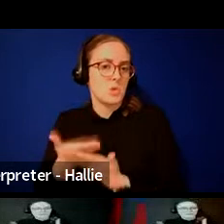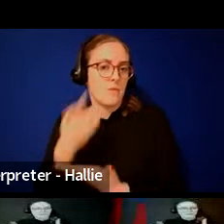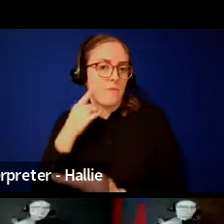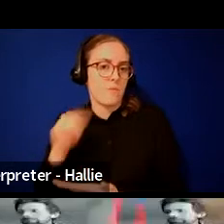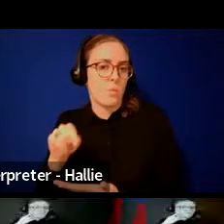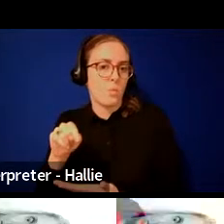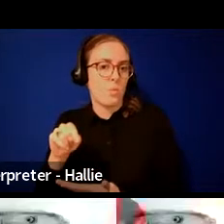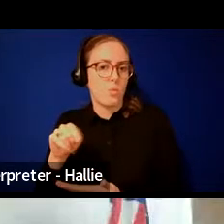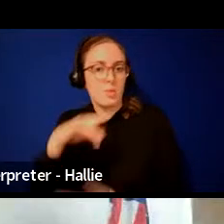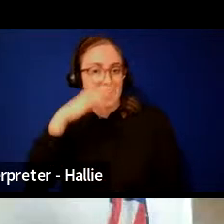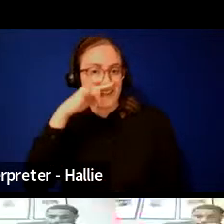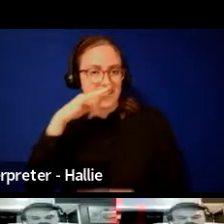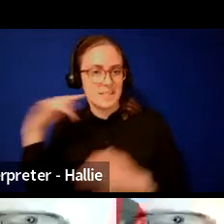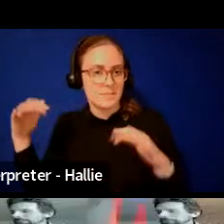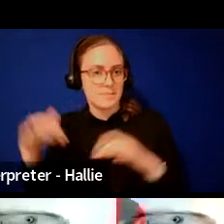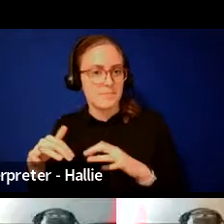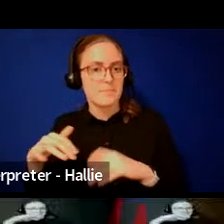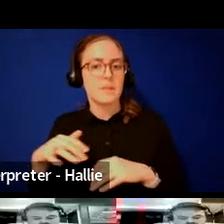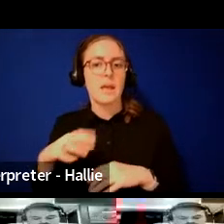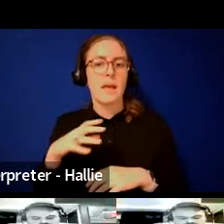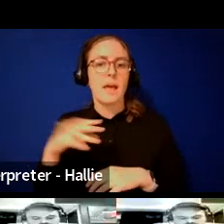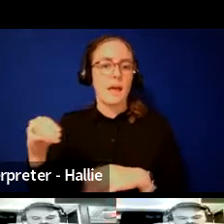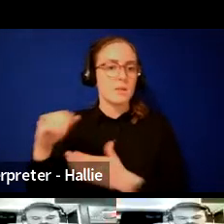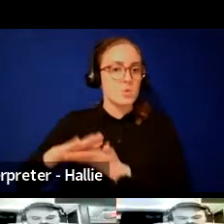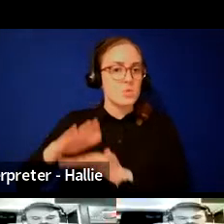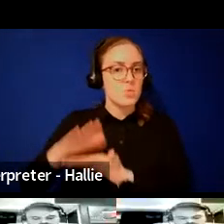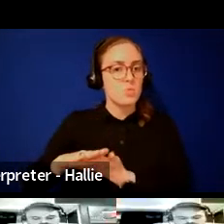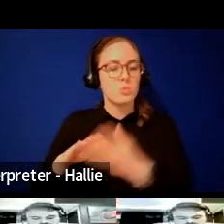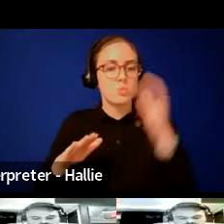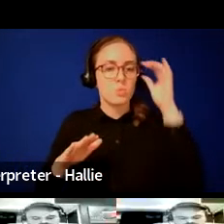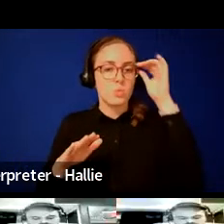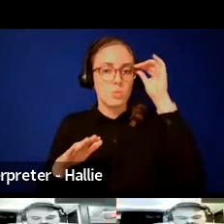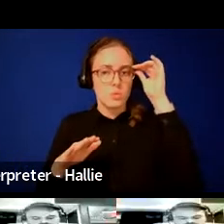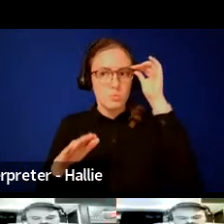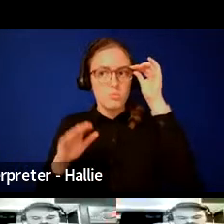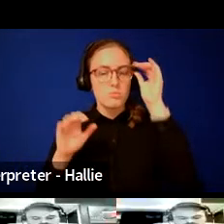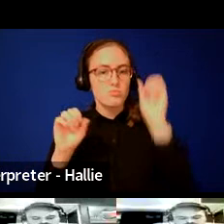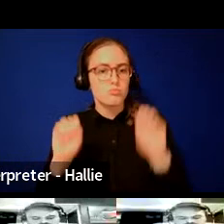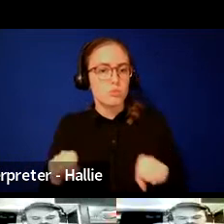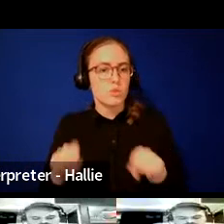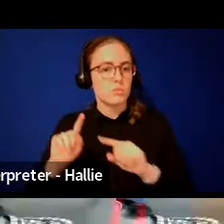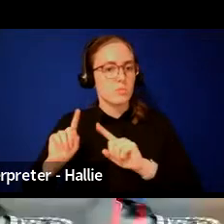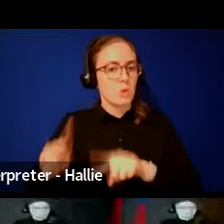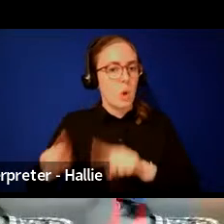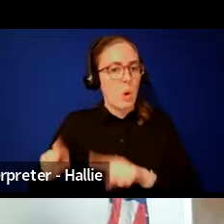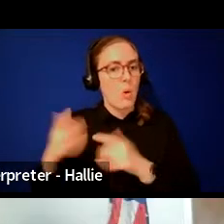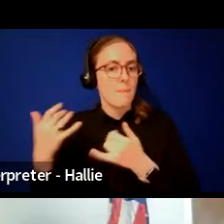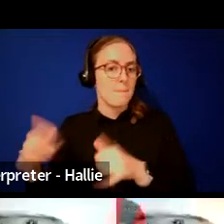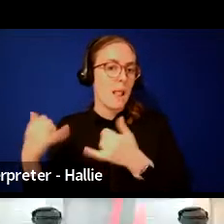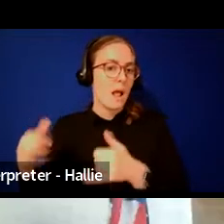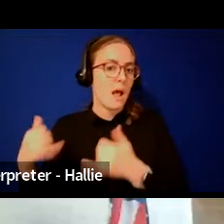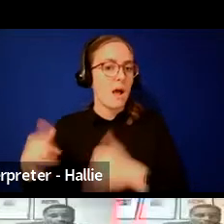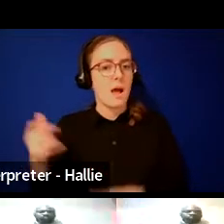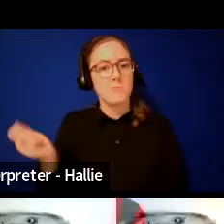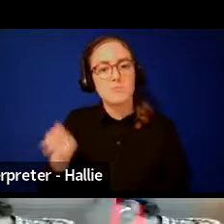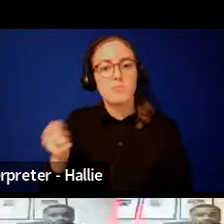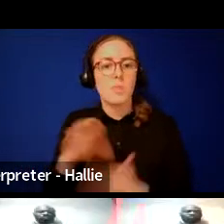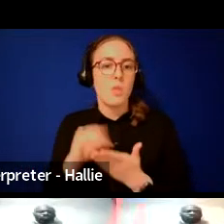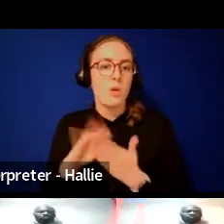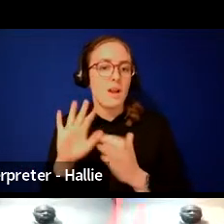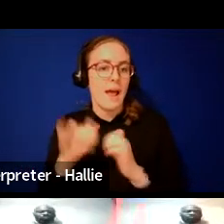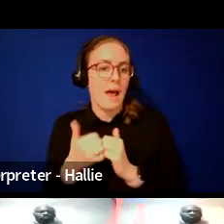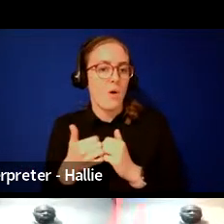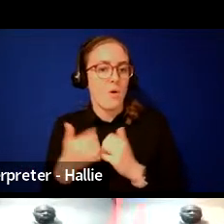the kids at the schools to go and play pickleball, learn how to